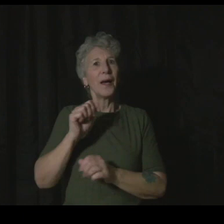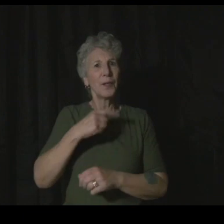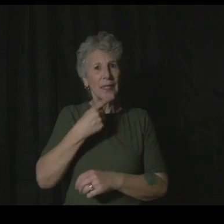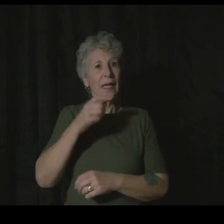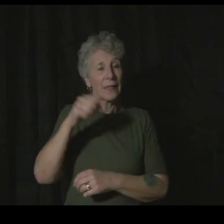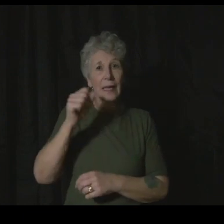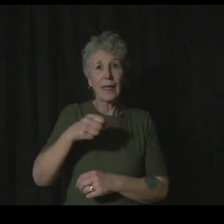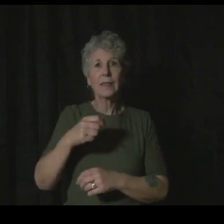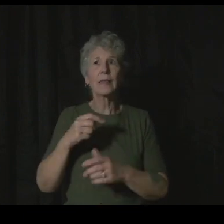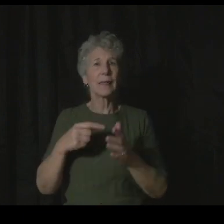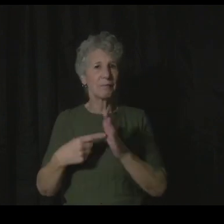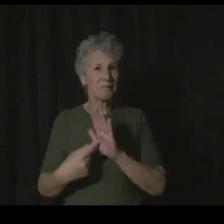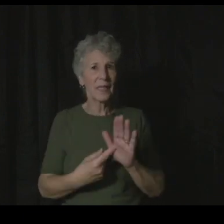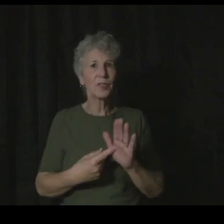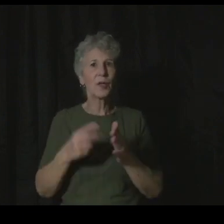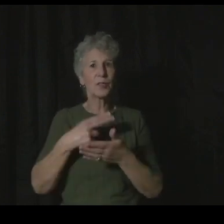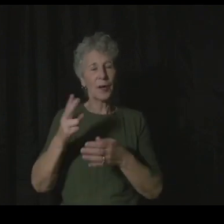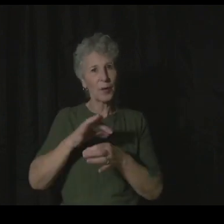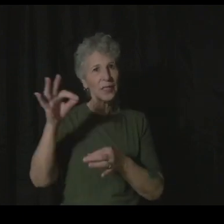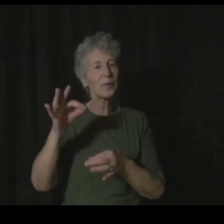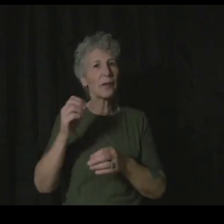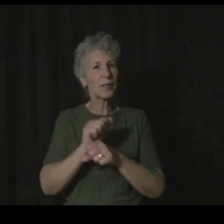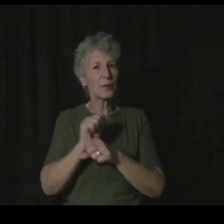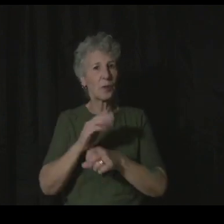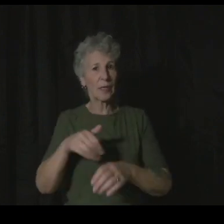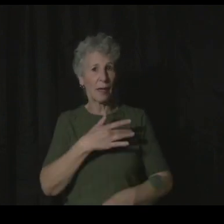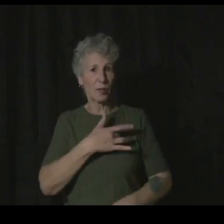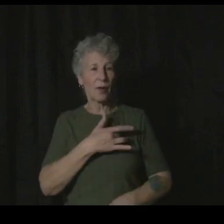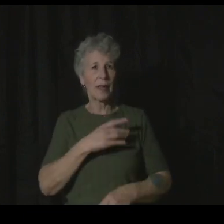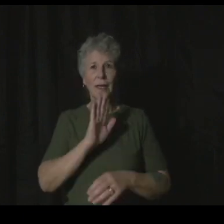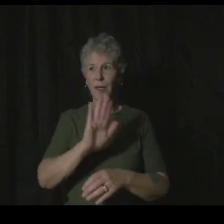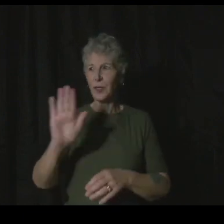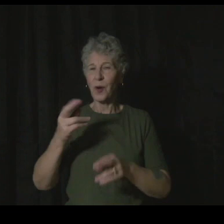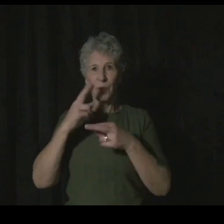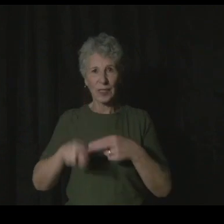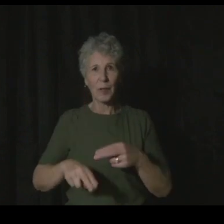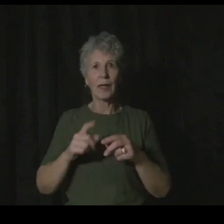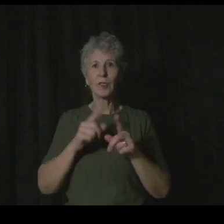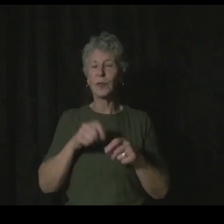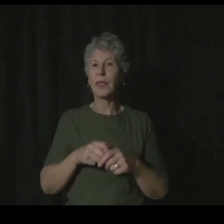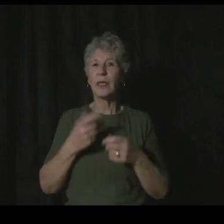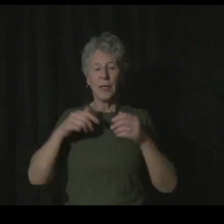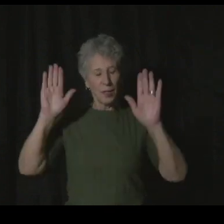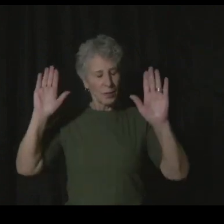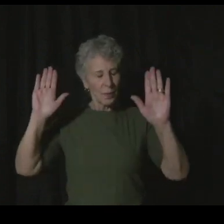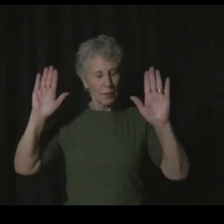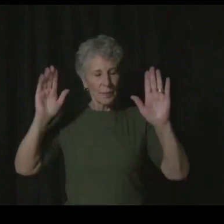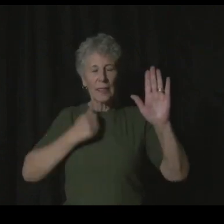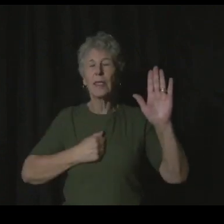is working on your heart. He may not have gotten through all the way yet, but your response should be to surrender and